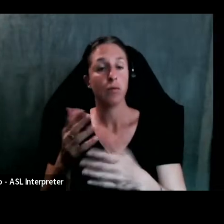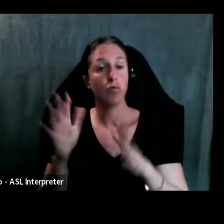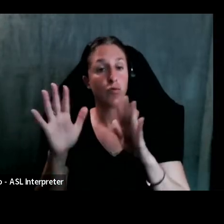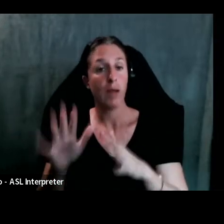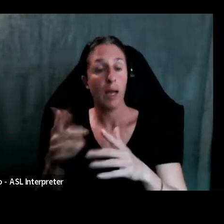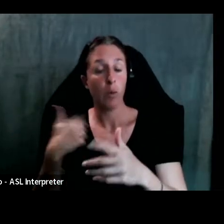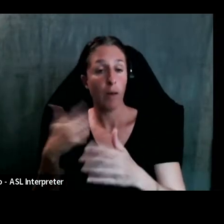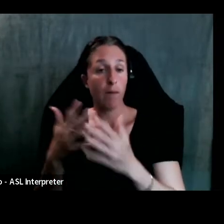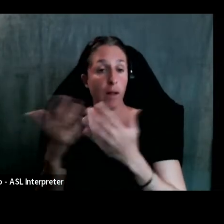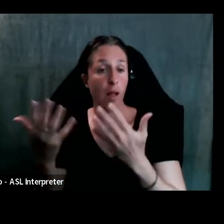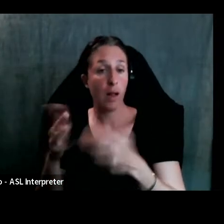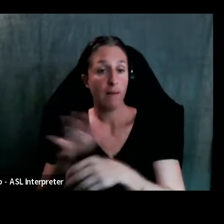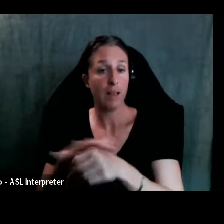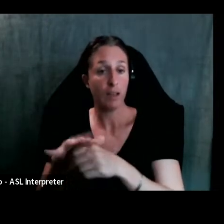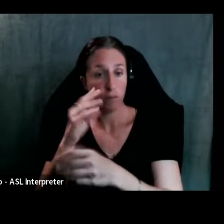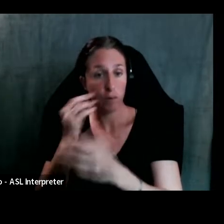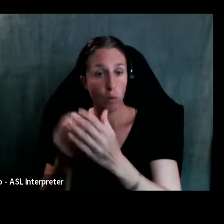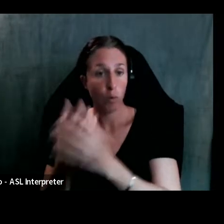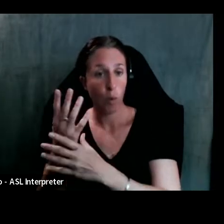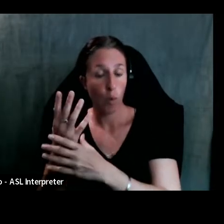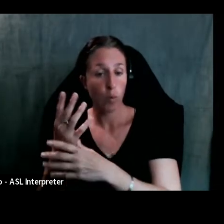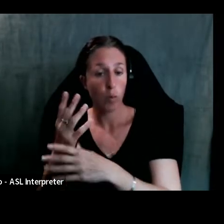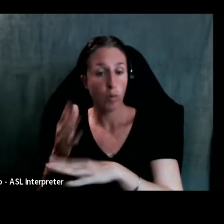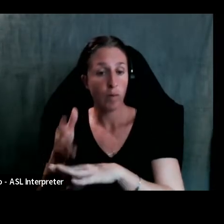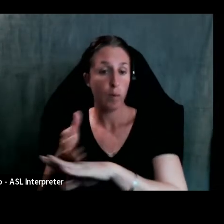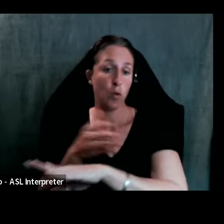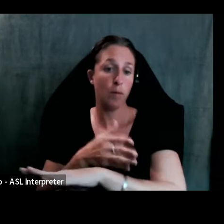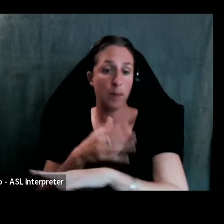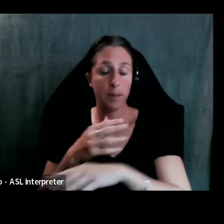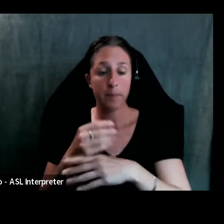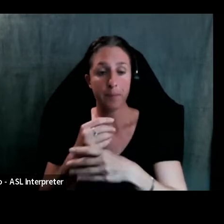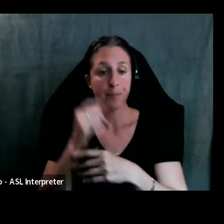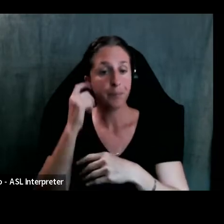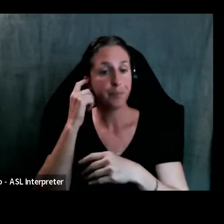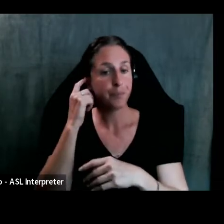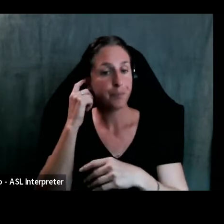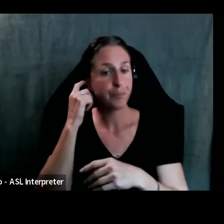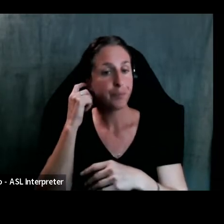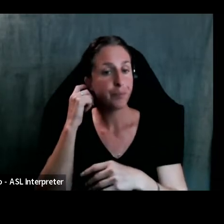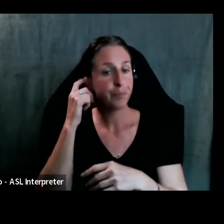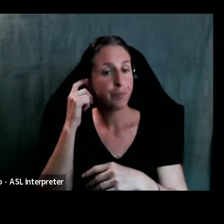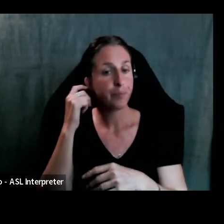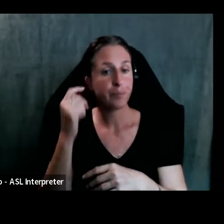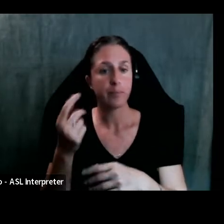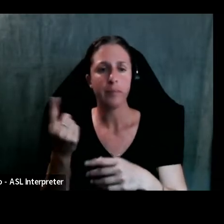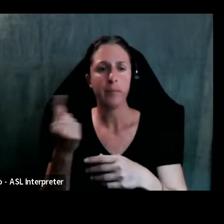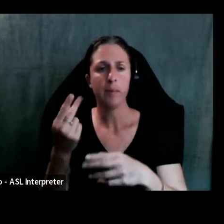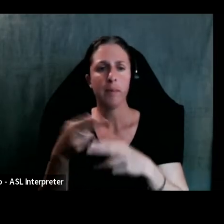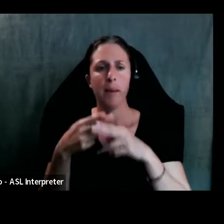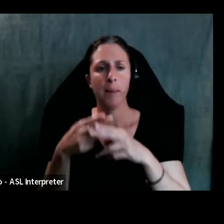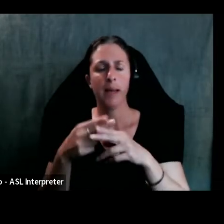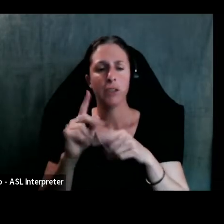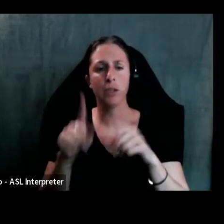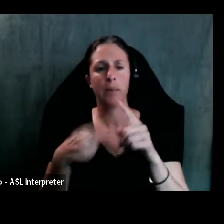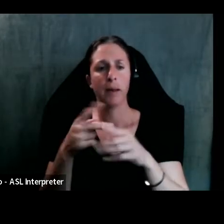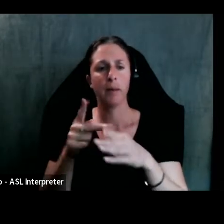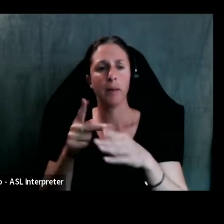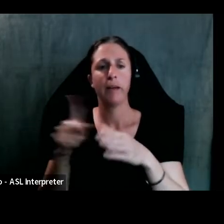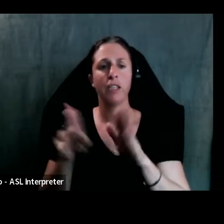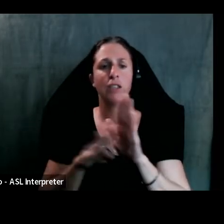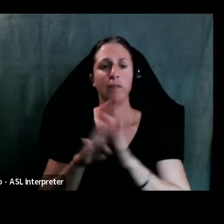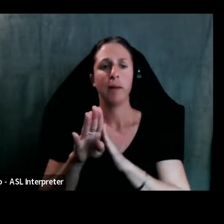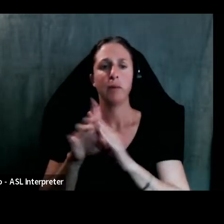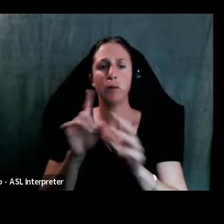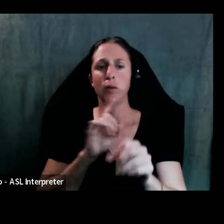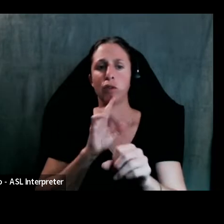growth. So for areas for growth, I had just something to mention about professional development and